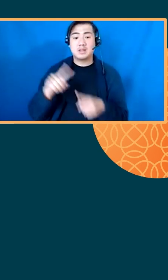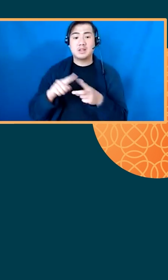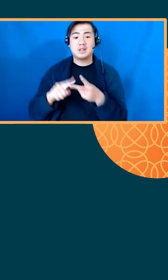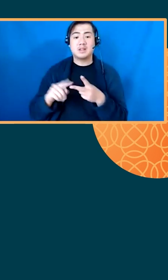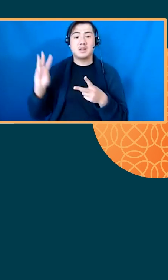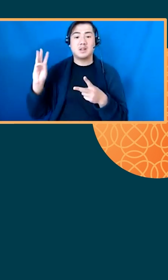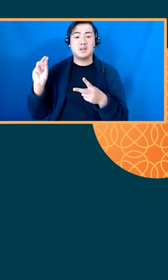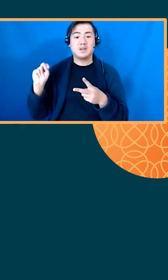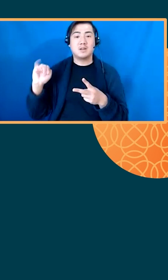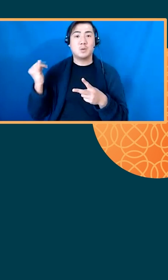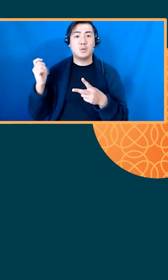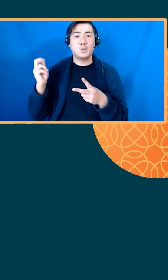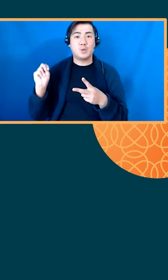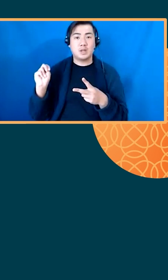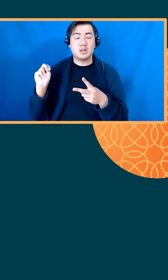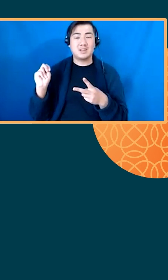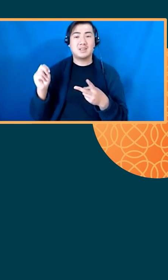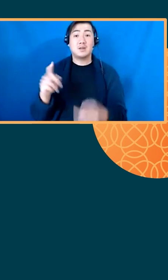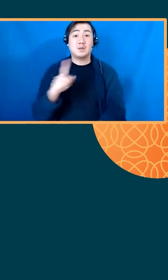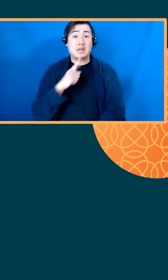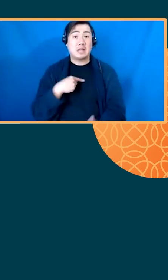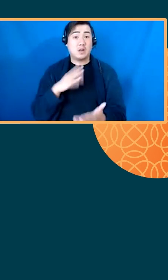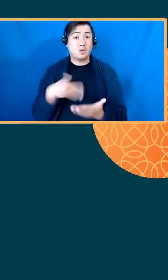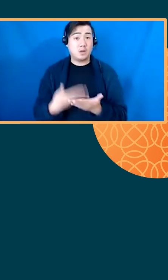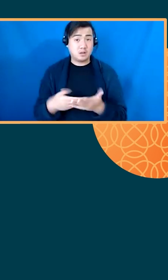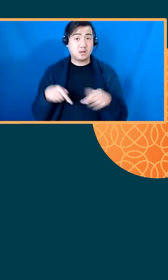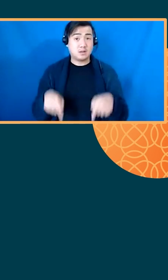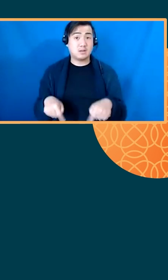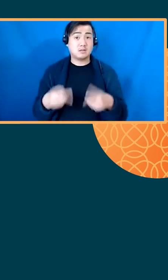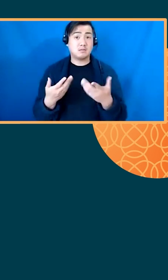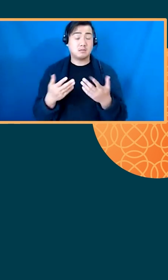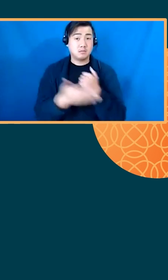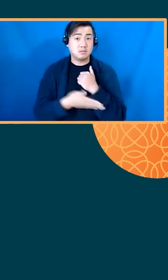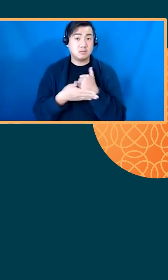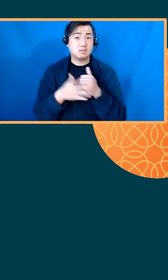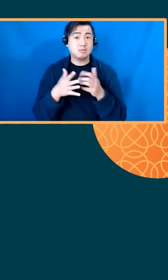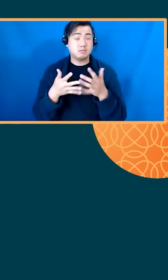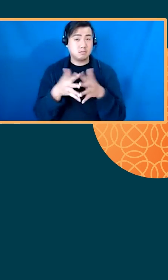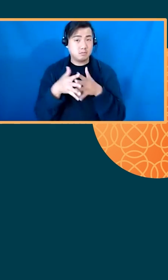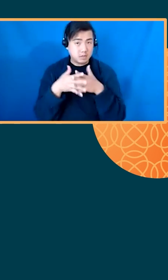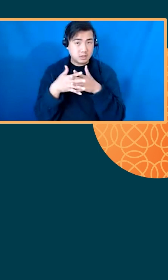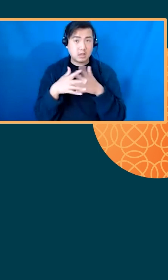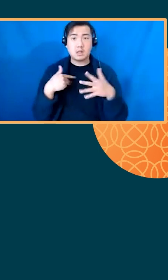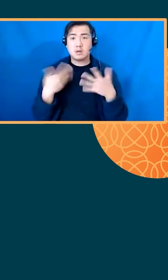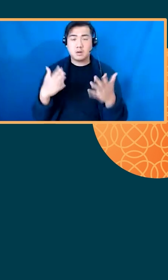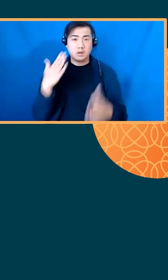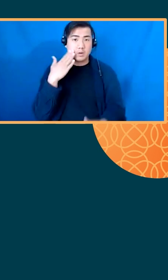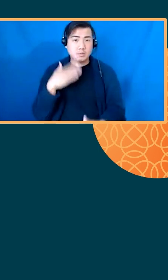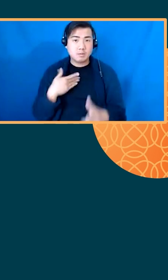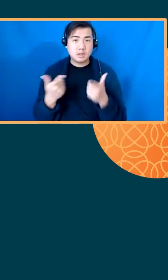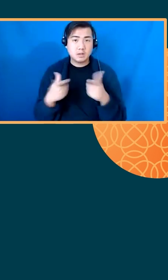I came to this country knowing my language, and then